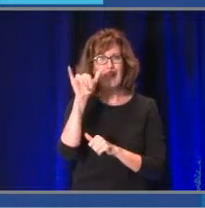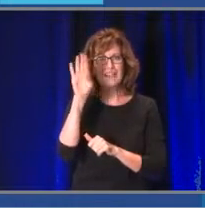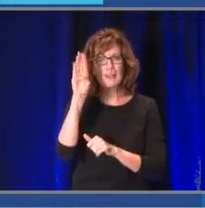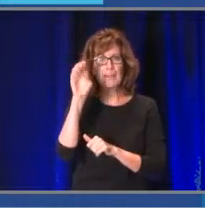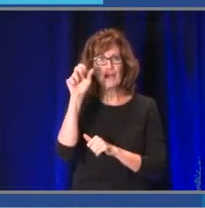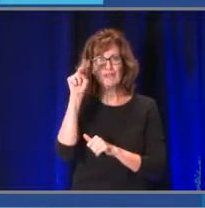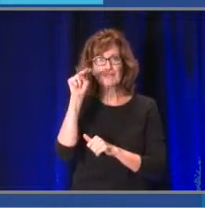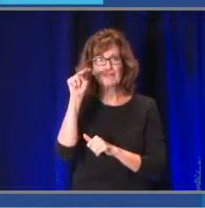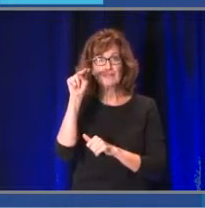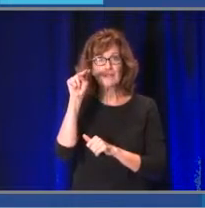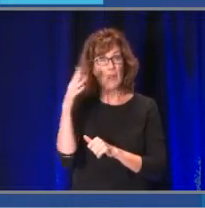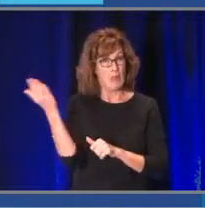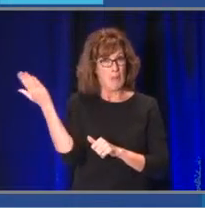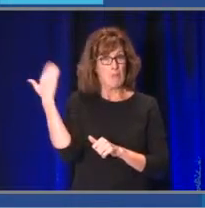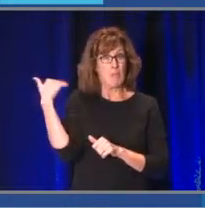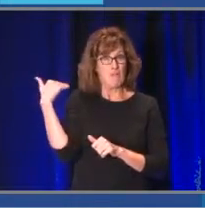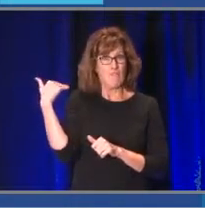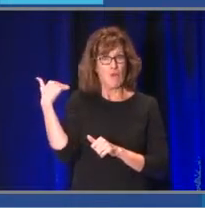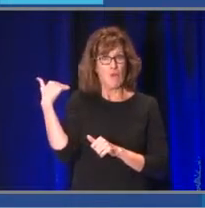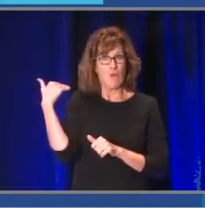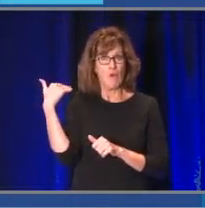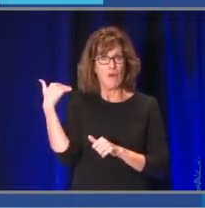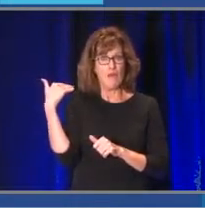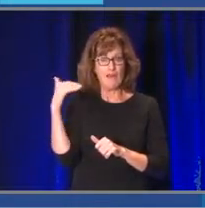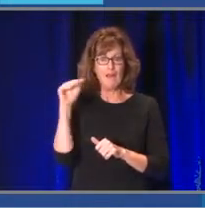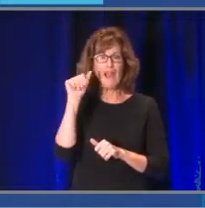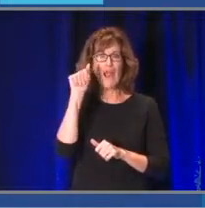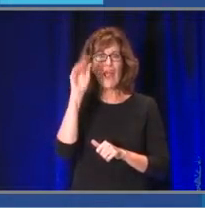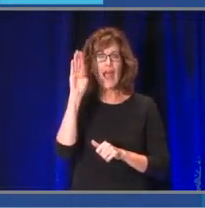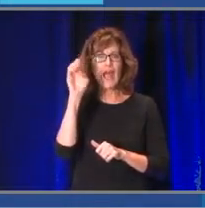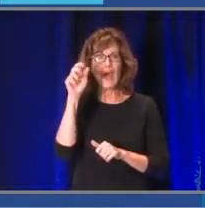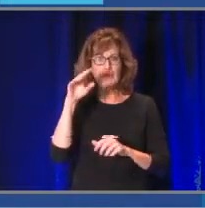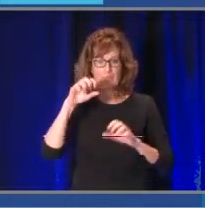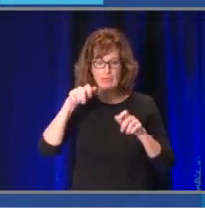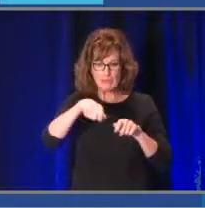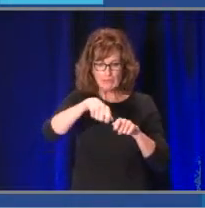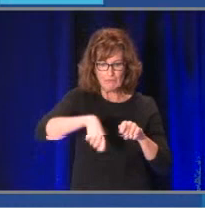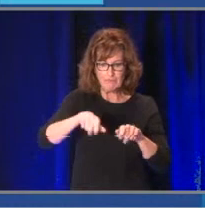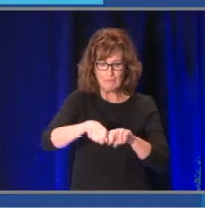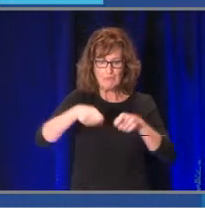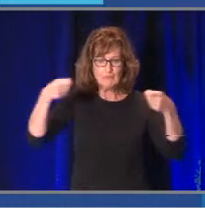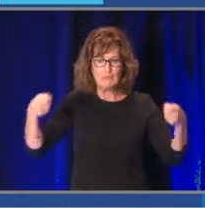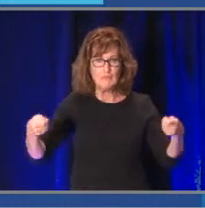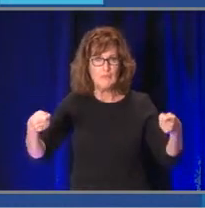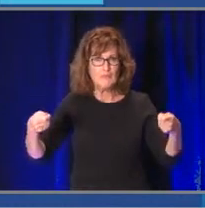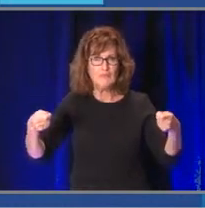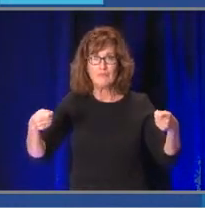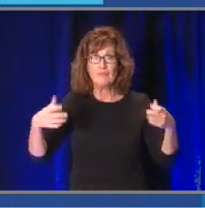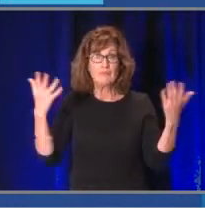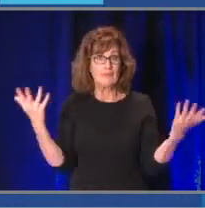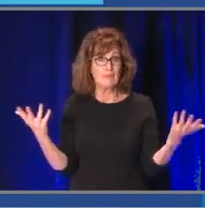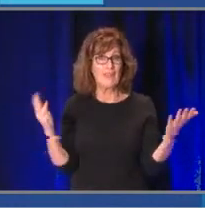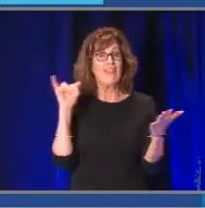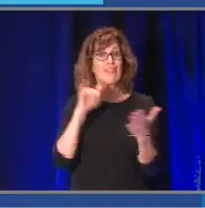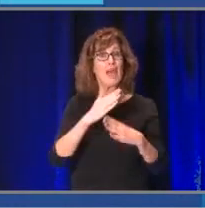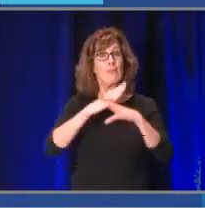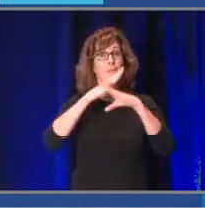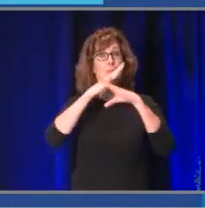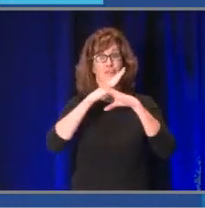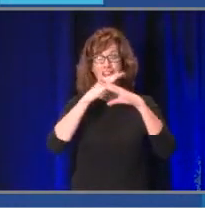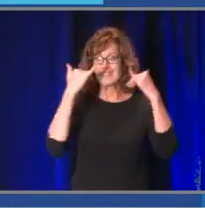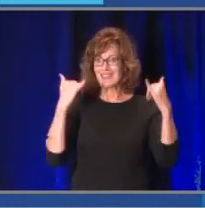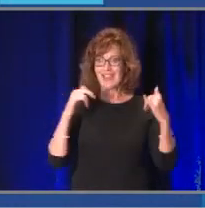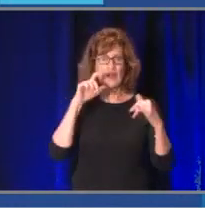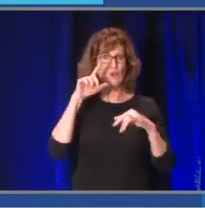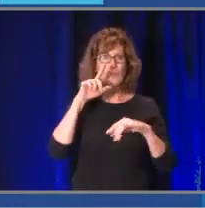the abdomen like we did with the previous robotic technology. We can stay outside of the abdomen. That prevents any